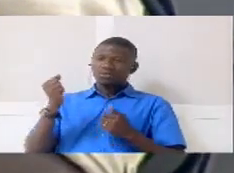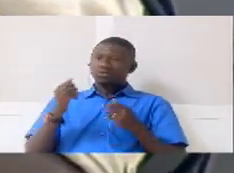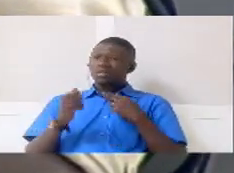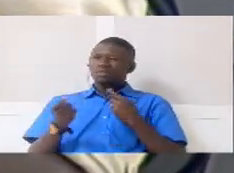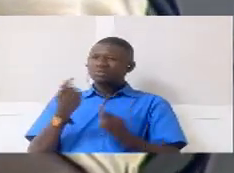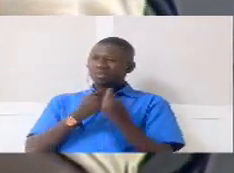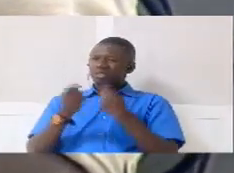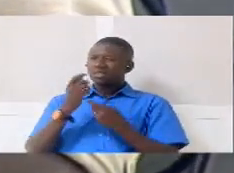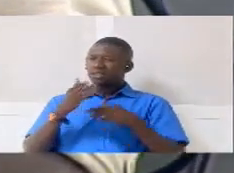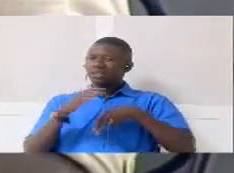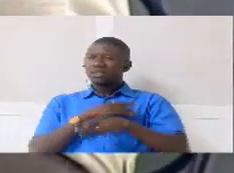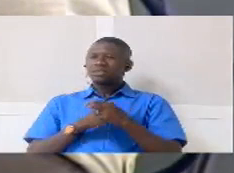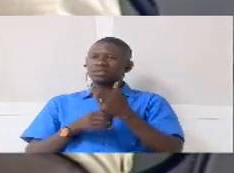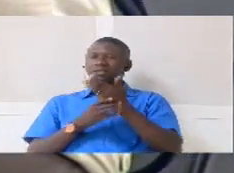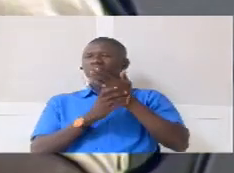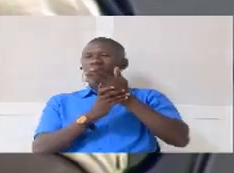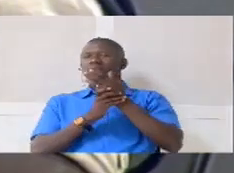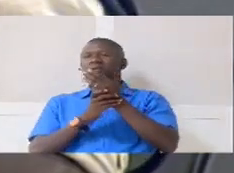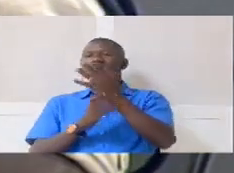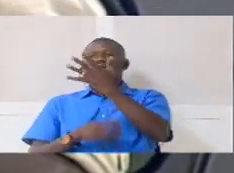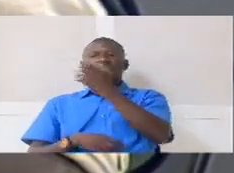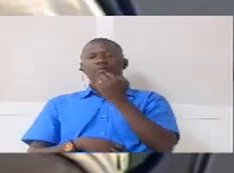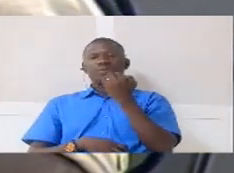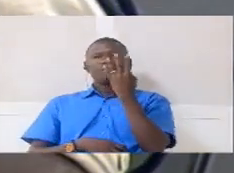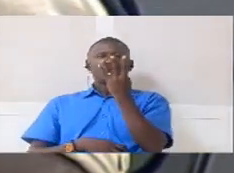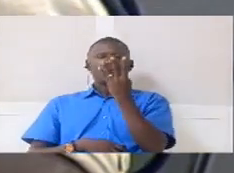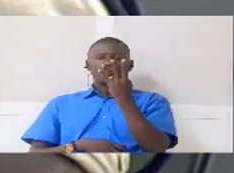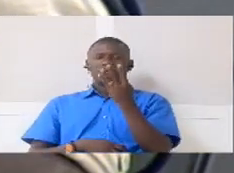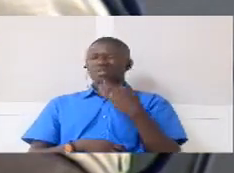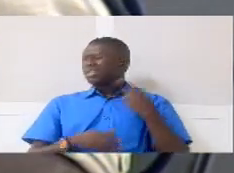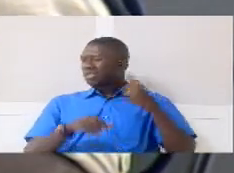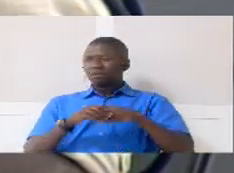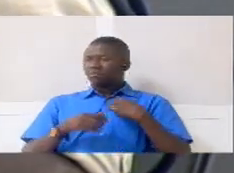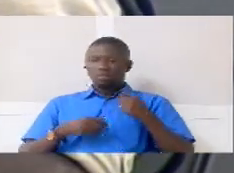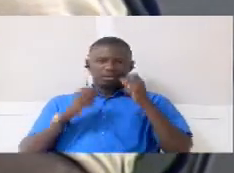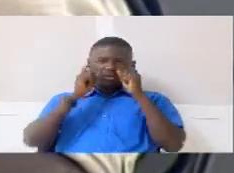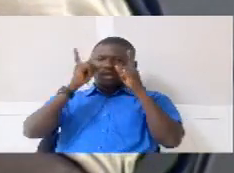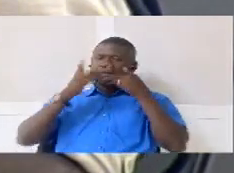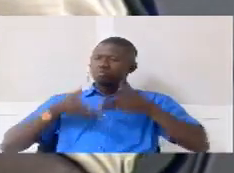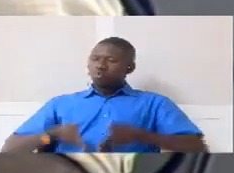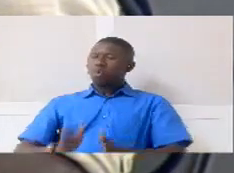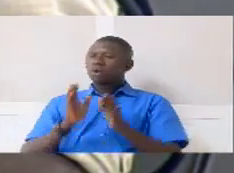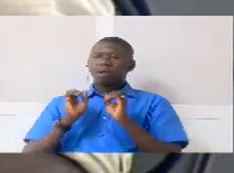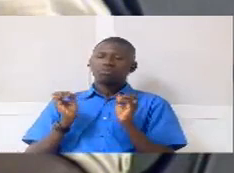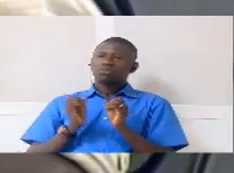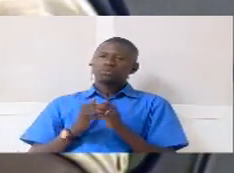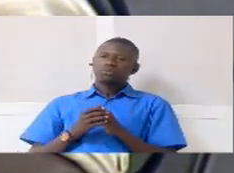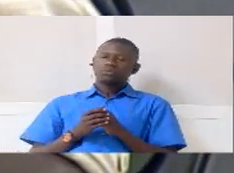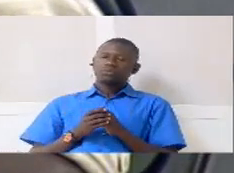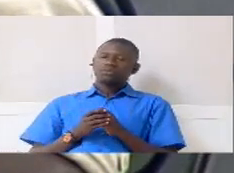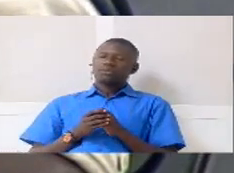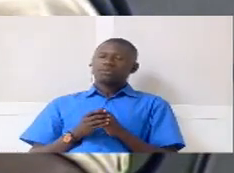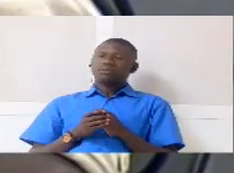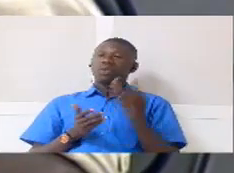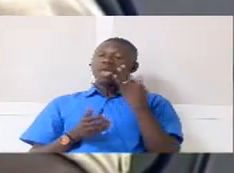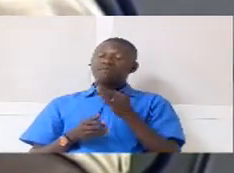in 1954. 1954, in 1954, I wasn't alive. In 1954, la kuwa ninta kambi wano malabi.